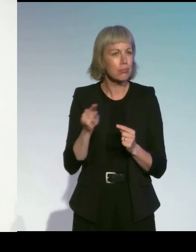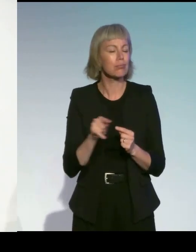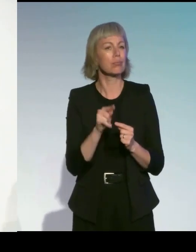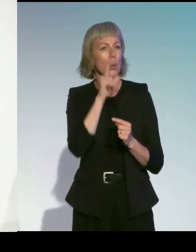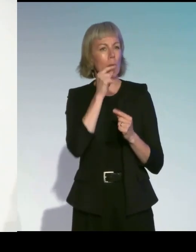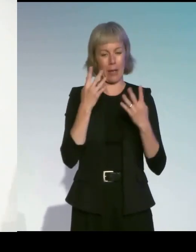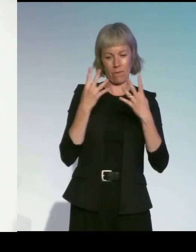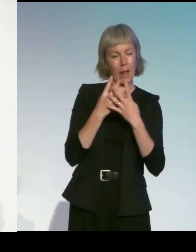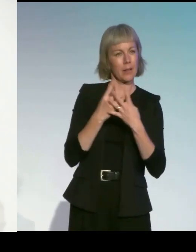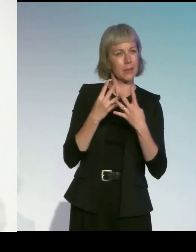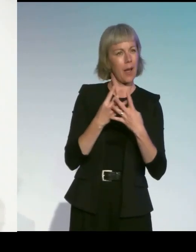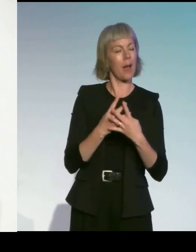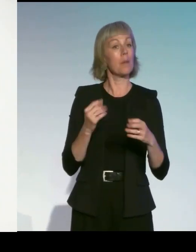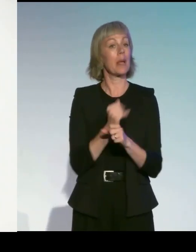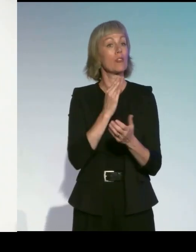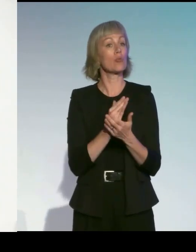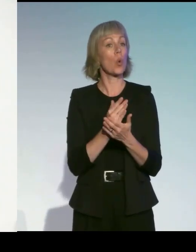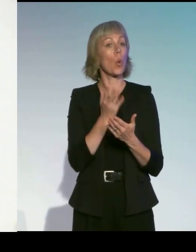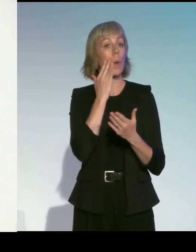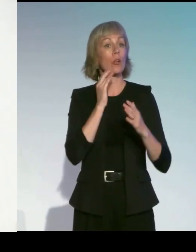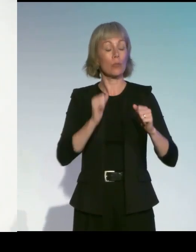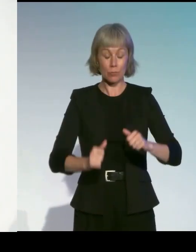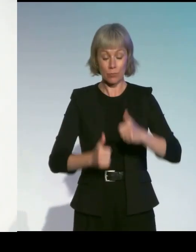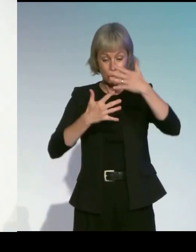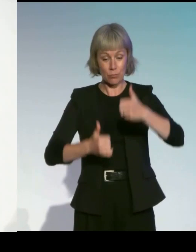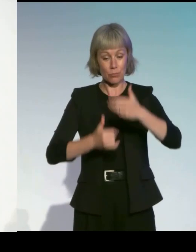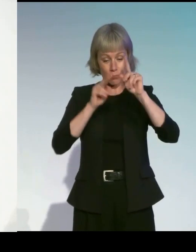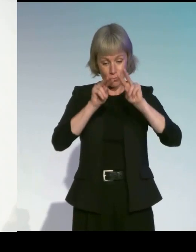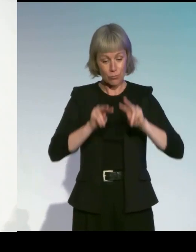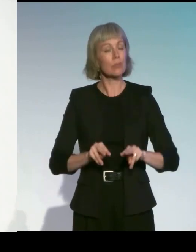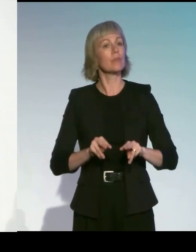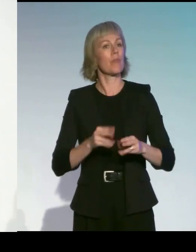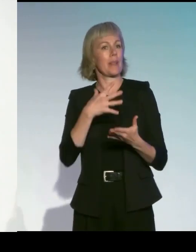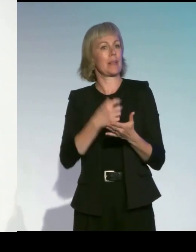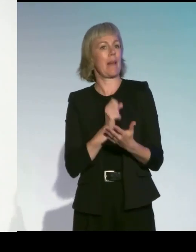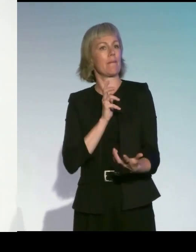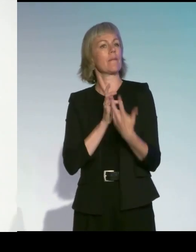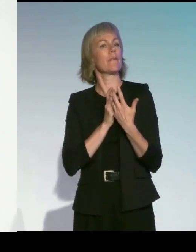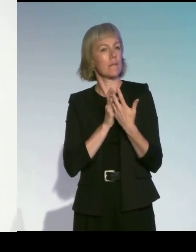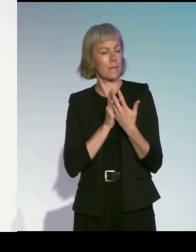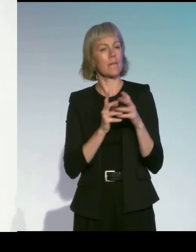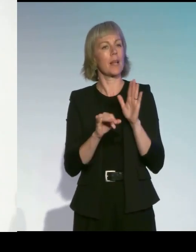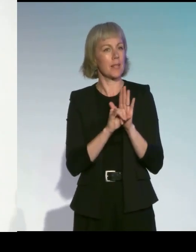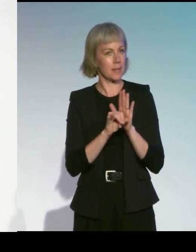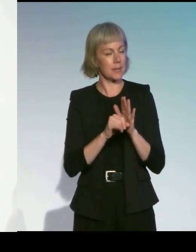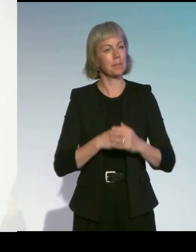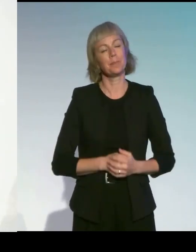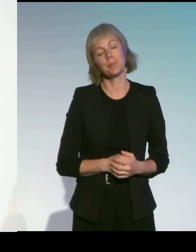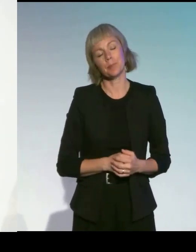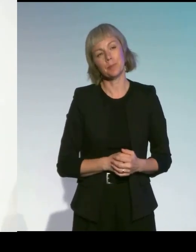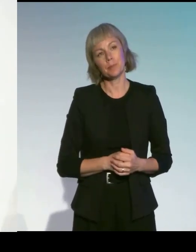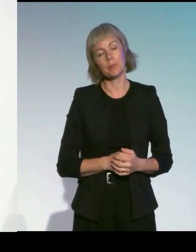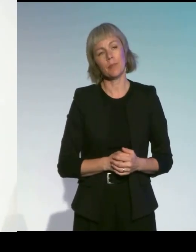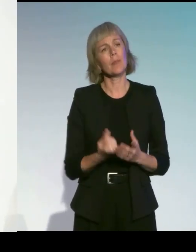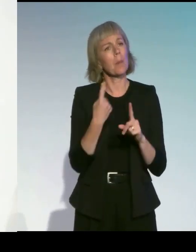they can kind of navigate those spaces in a kind of agentic way. But the other part of that is